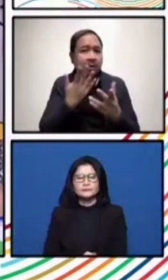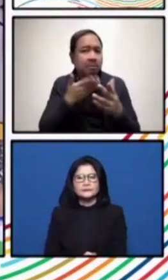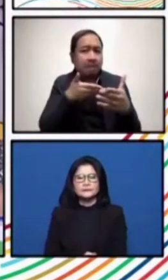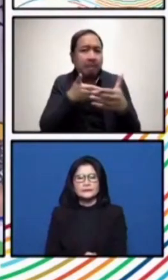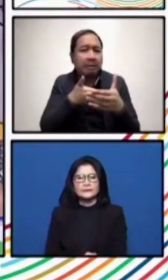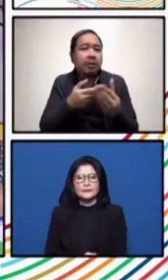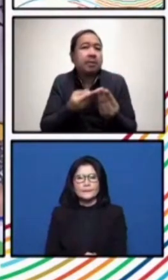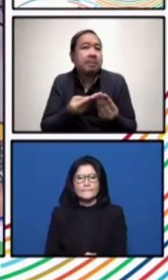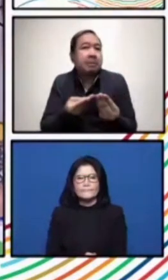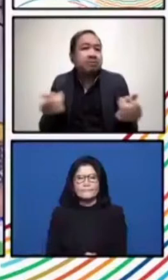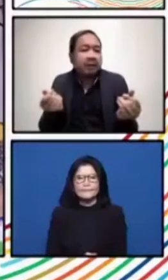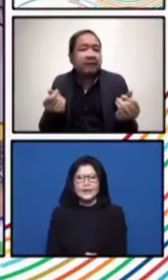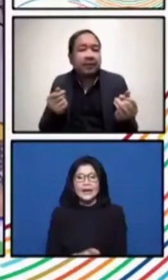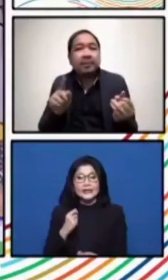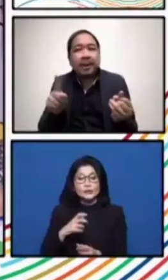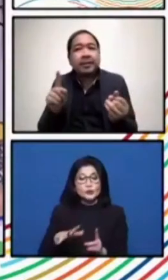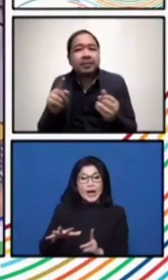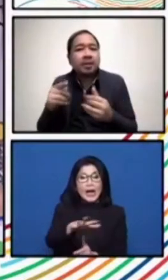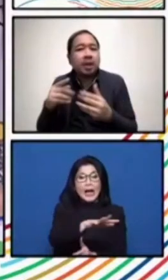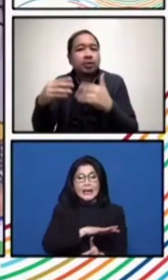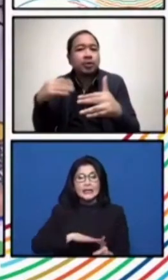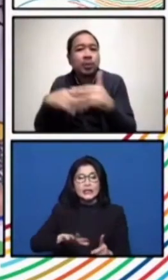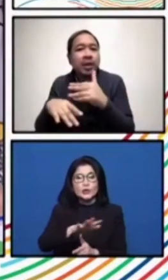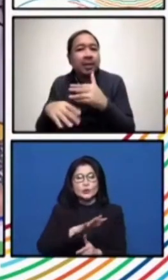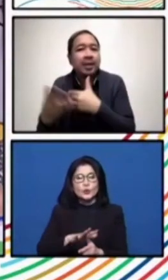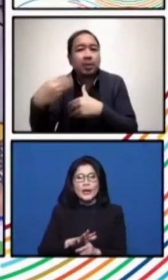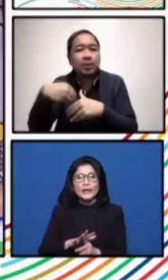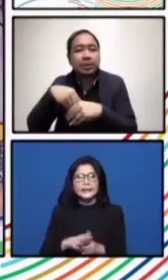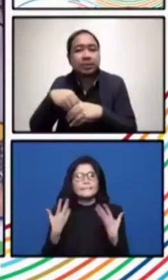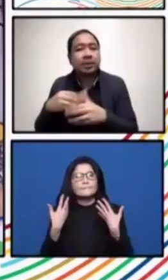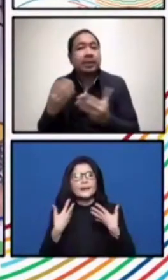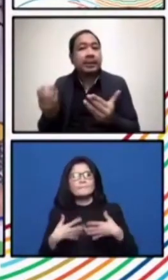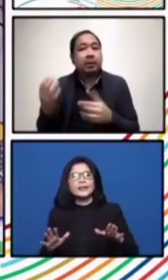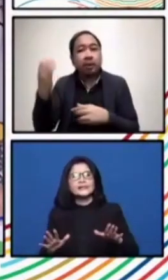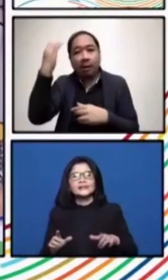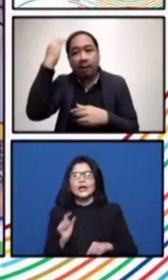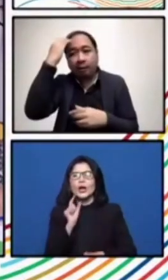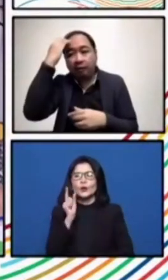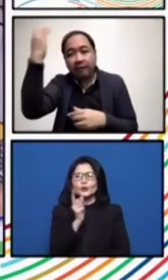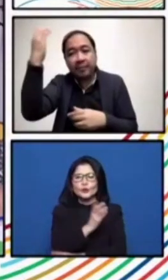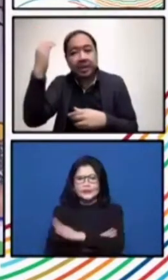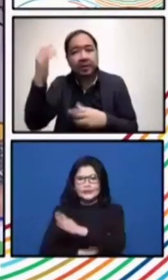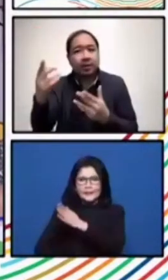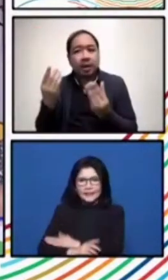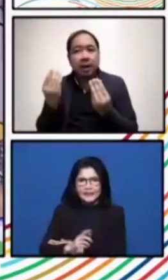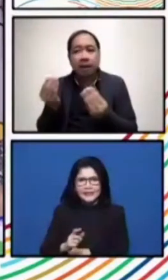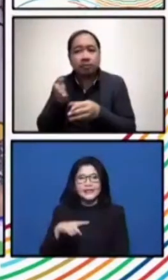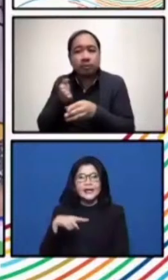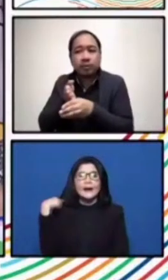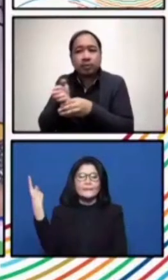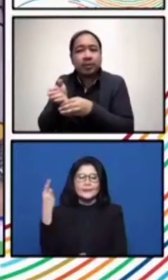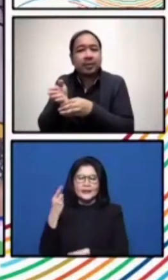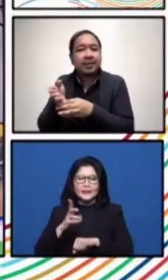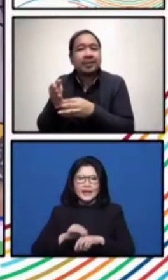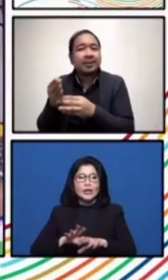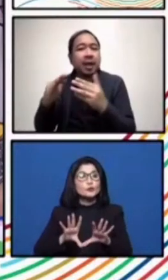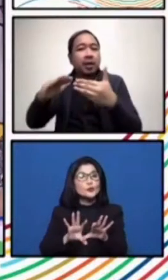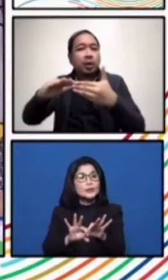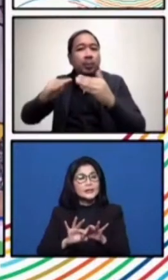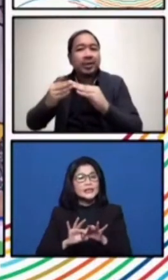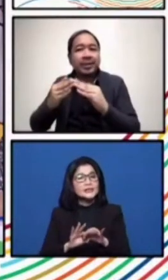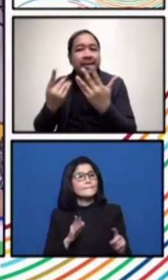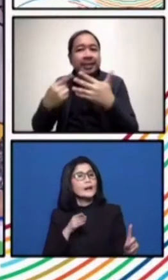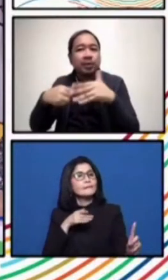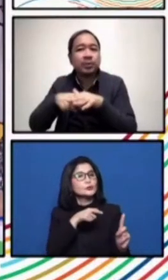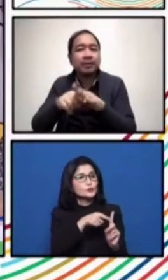this social inclusion the government is working towards developing sector specific disability inclusive harmonized guidelines